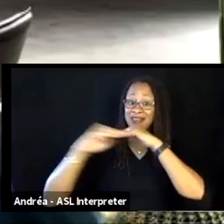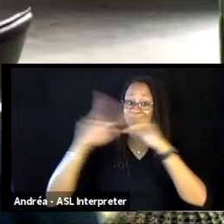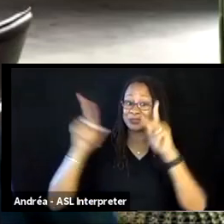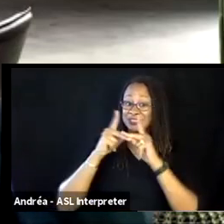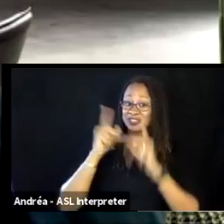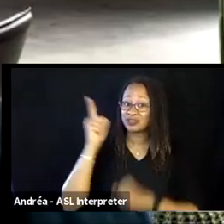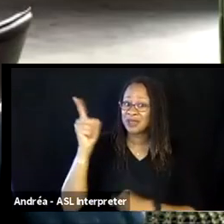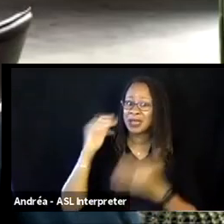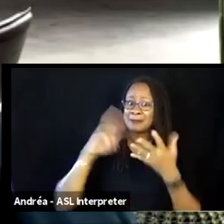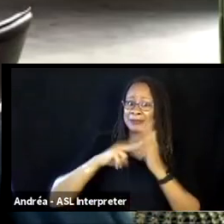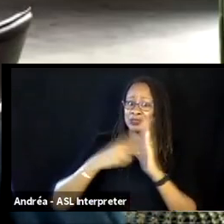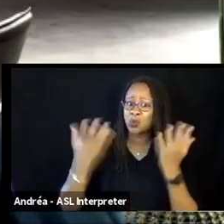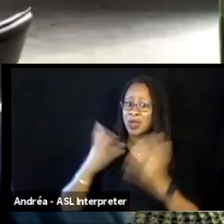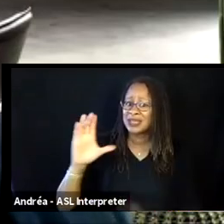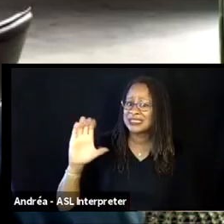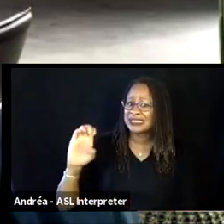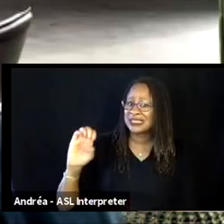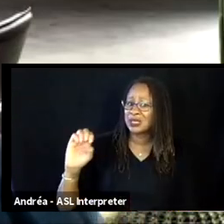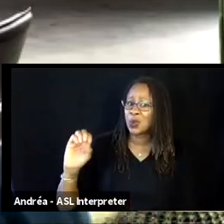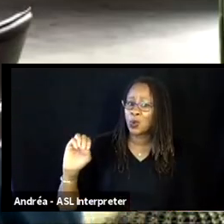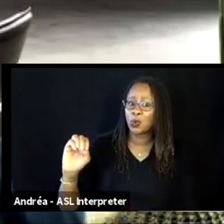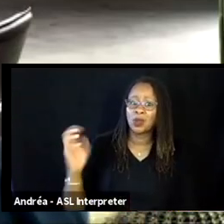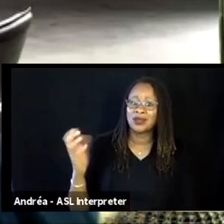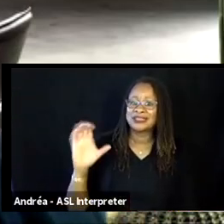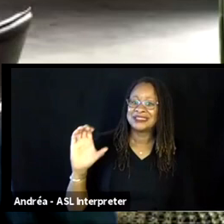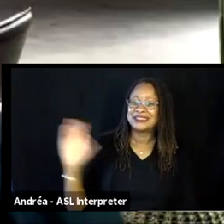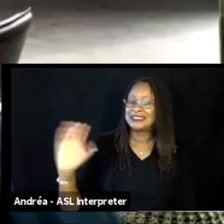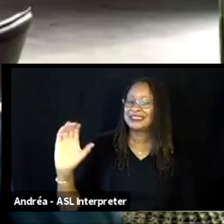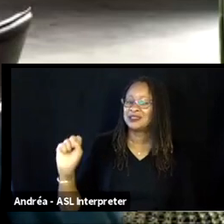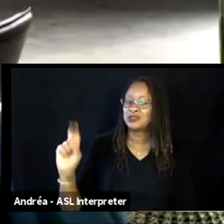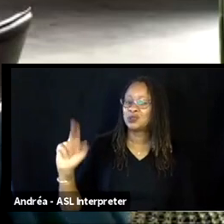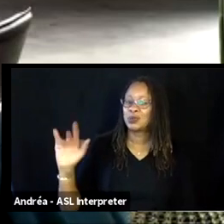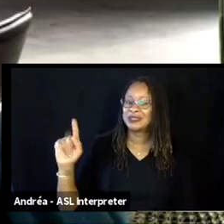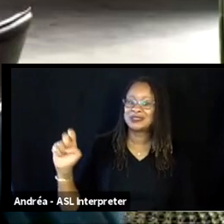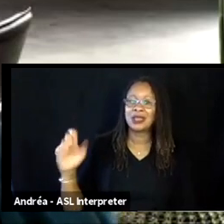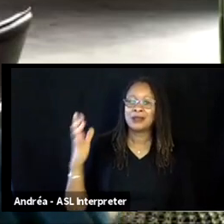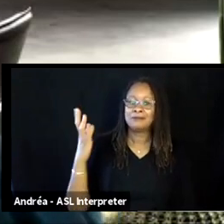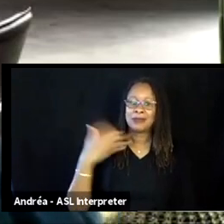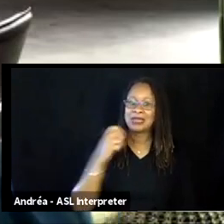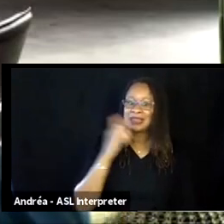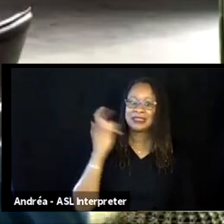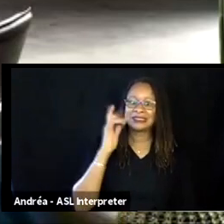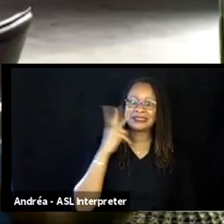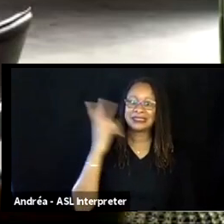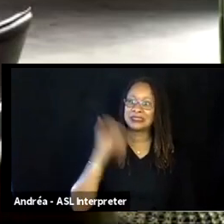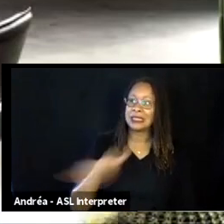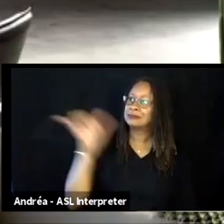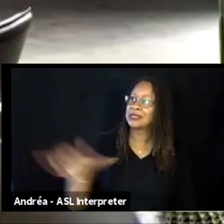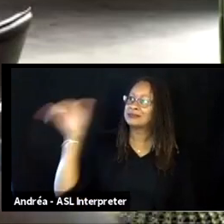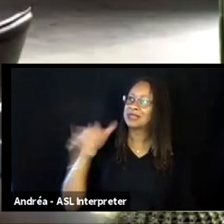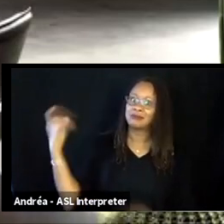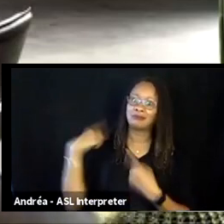top-level means a CEO. There might be a CEO or two that may not look like the same old CEO. And